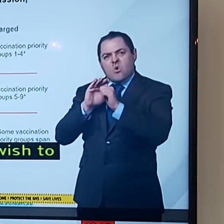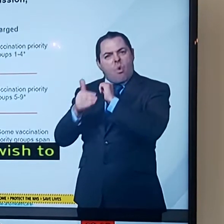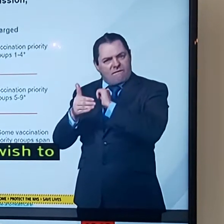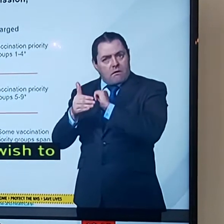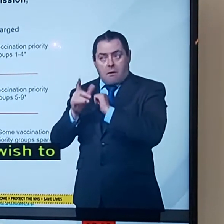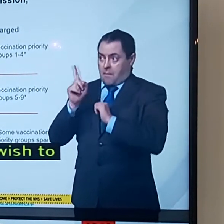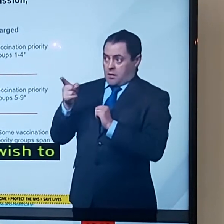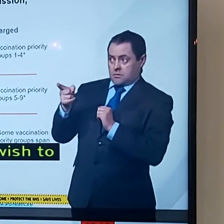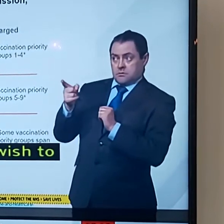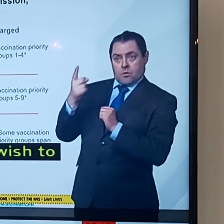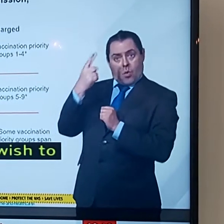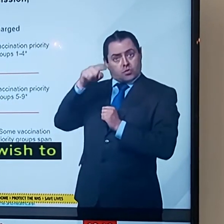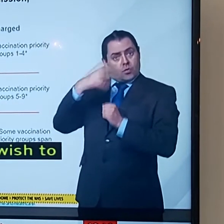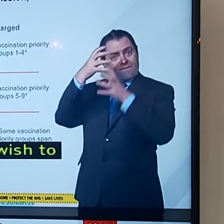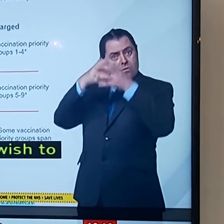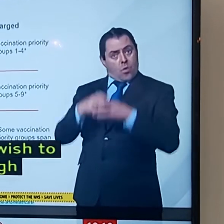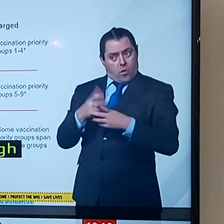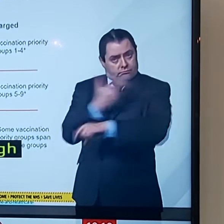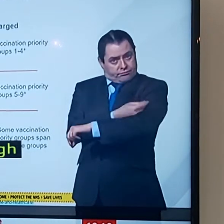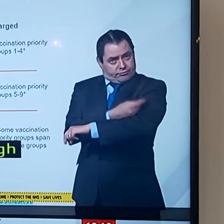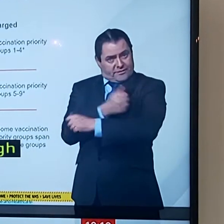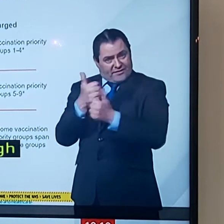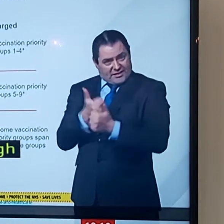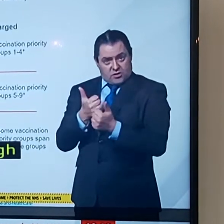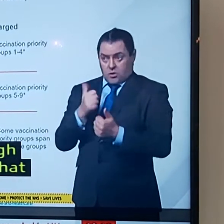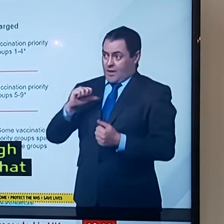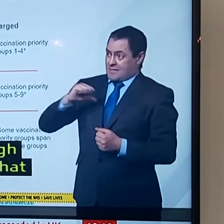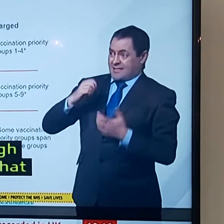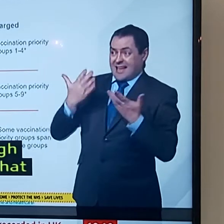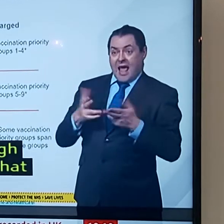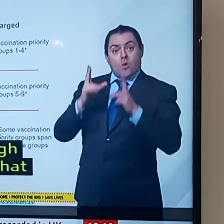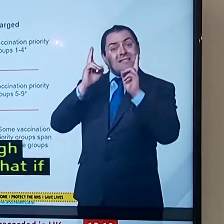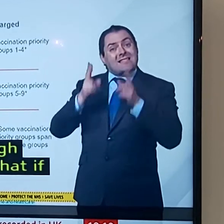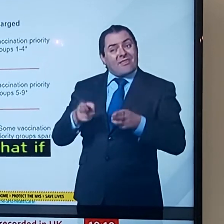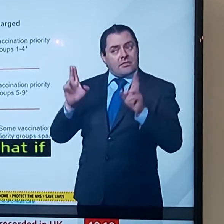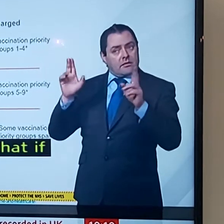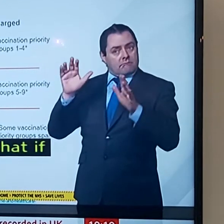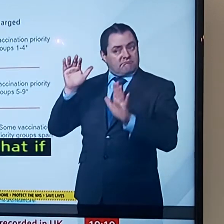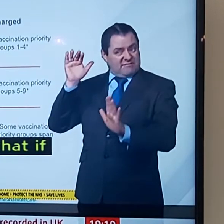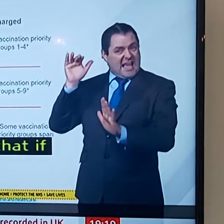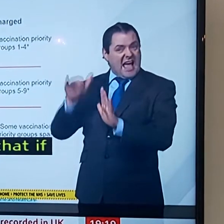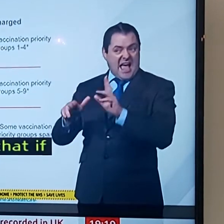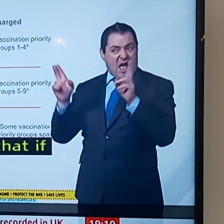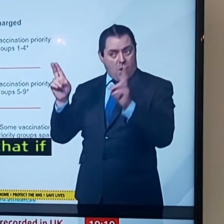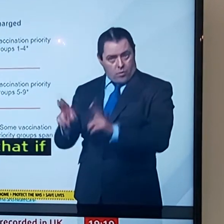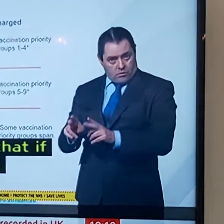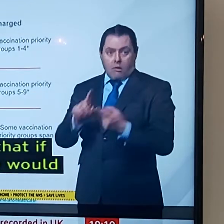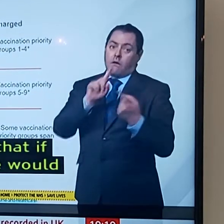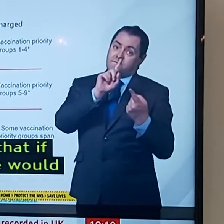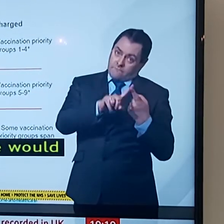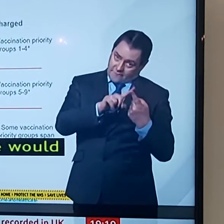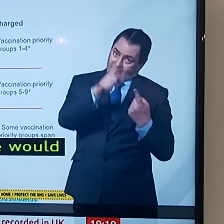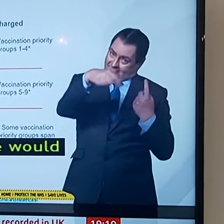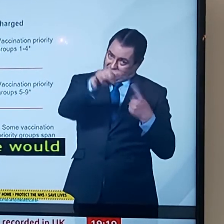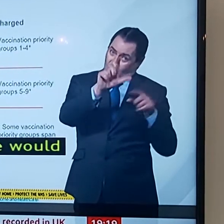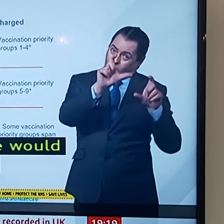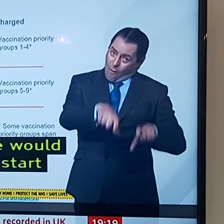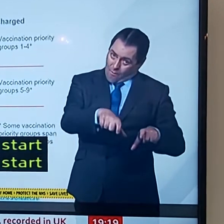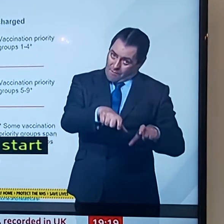effective, we would anticipate the death rate will now start to fall, not just because of people staying home and obeying the